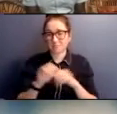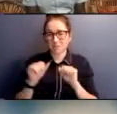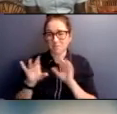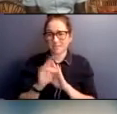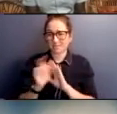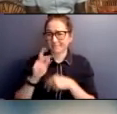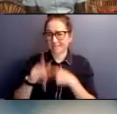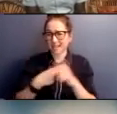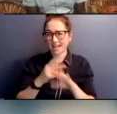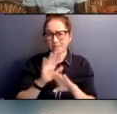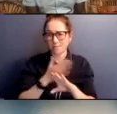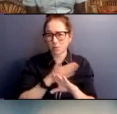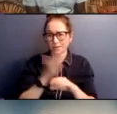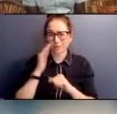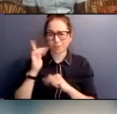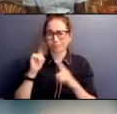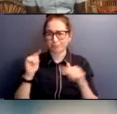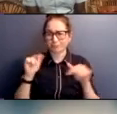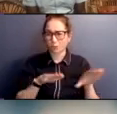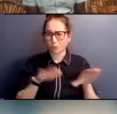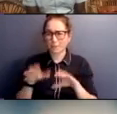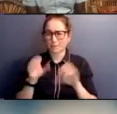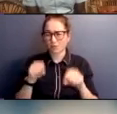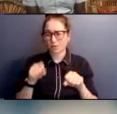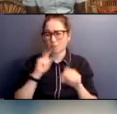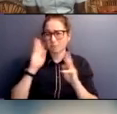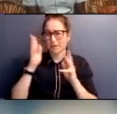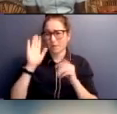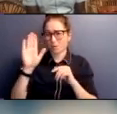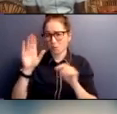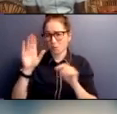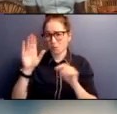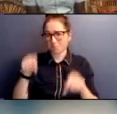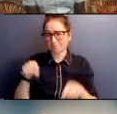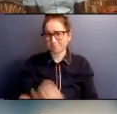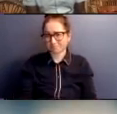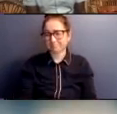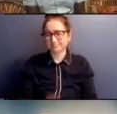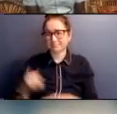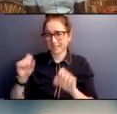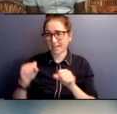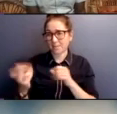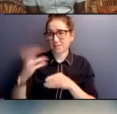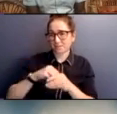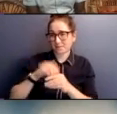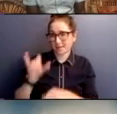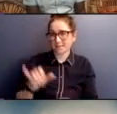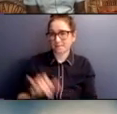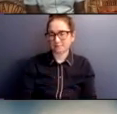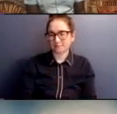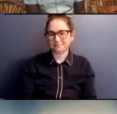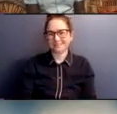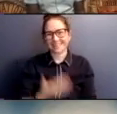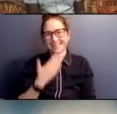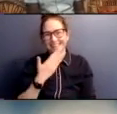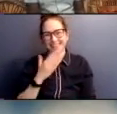of music. There's all sorts of rhythms that you can even make your own rhythm up and have them participate in. Thank you so much.